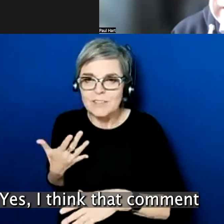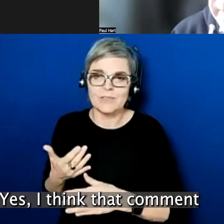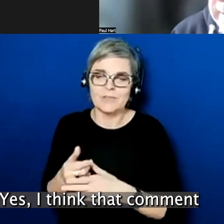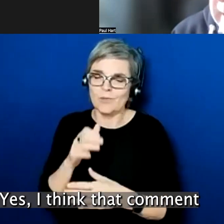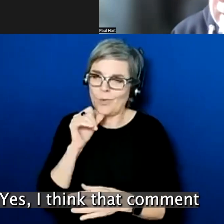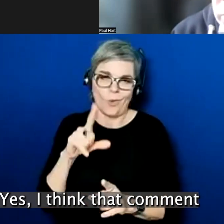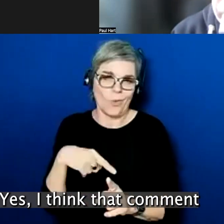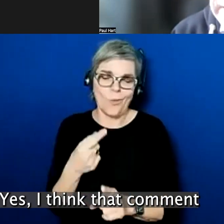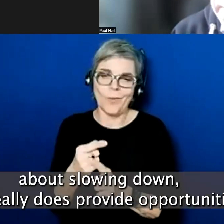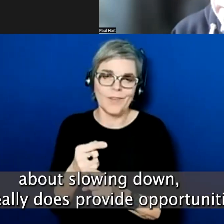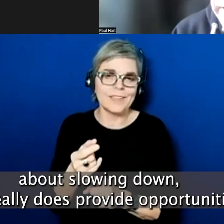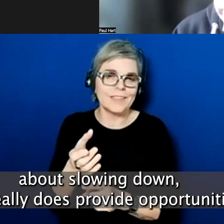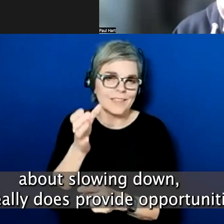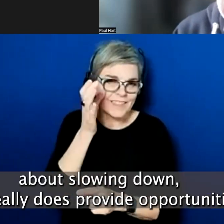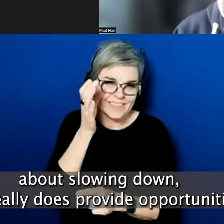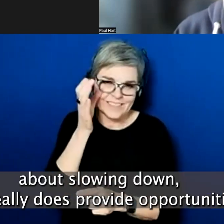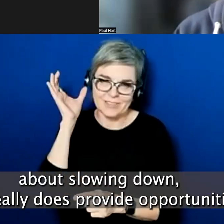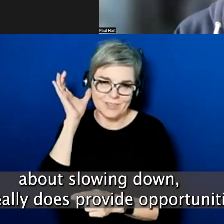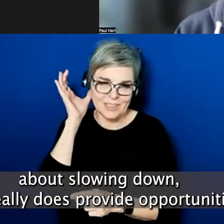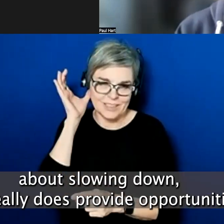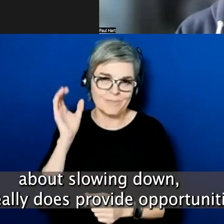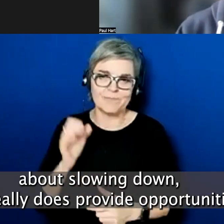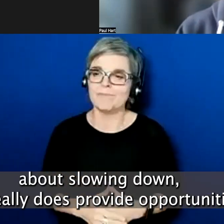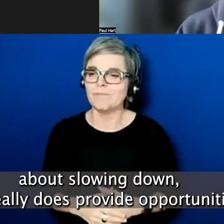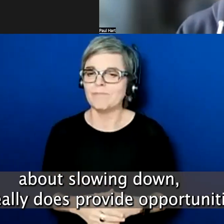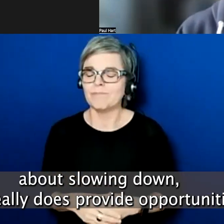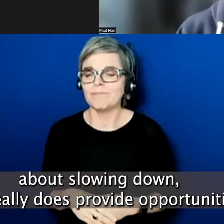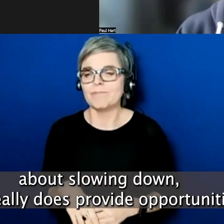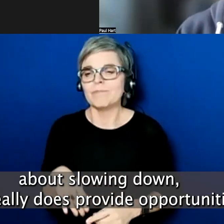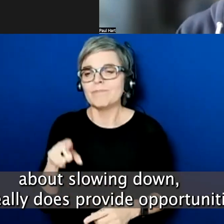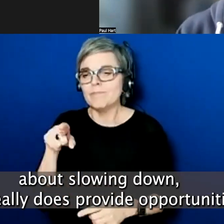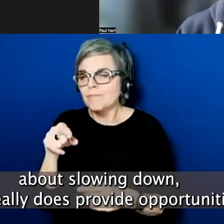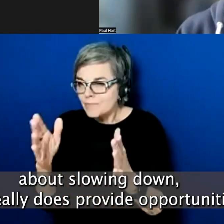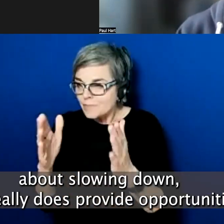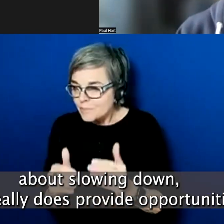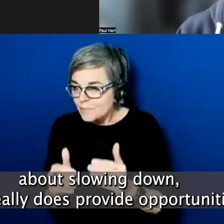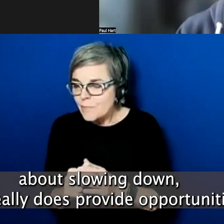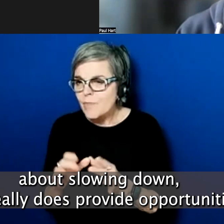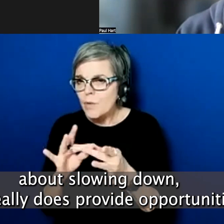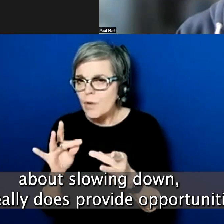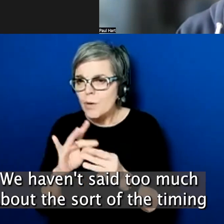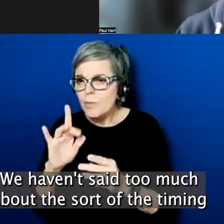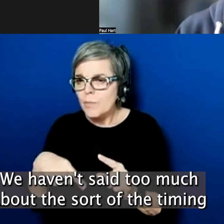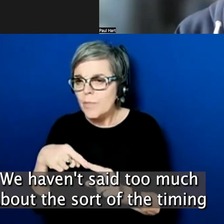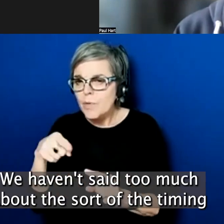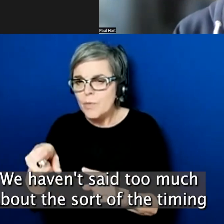Yes, I think that comment about slowing down, that really does provide opportunities.